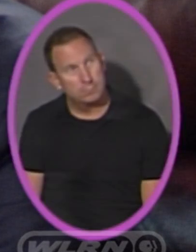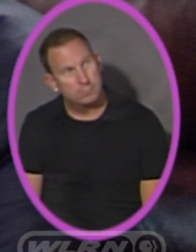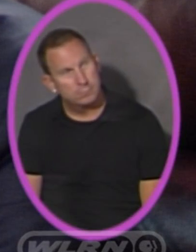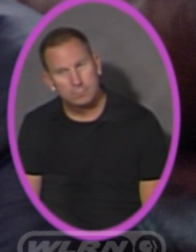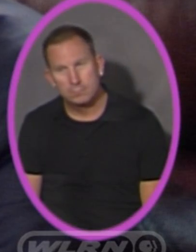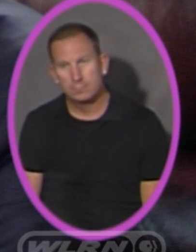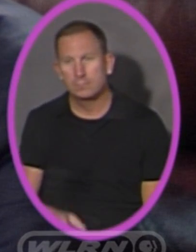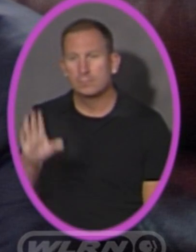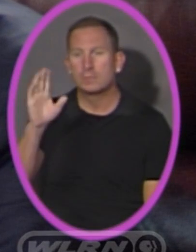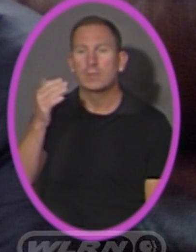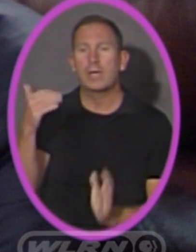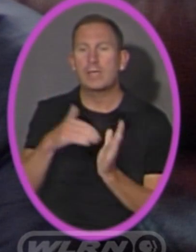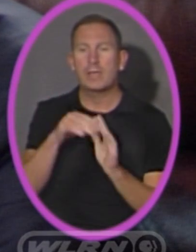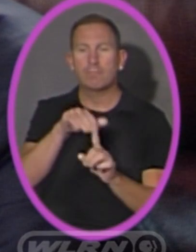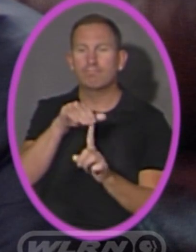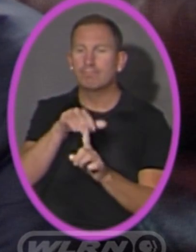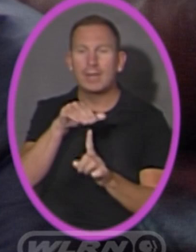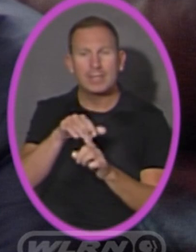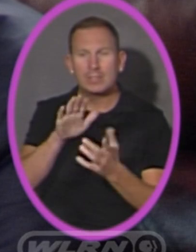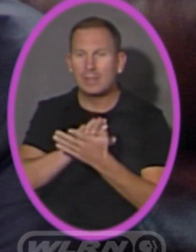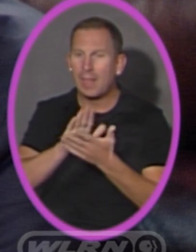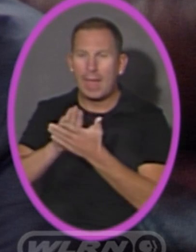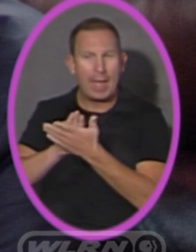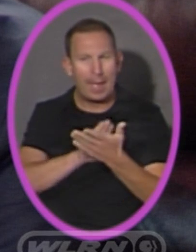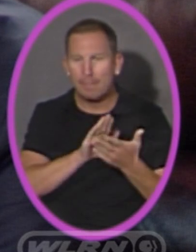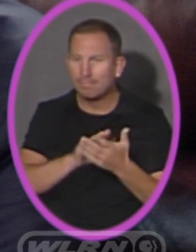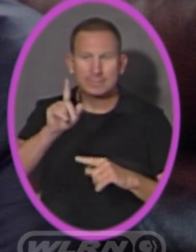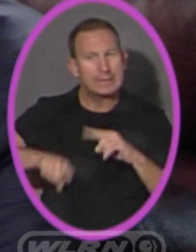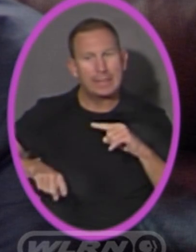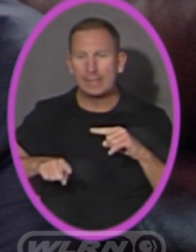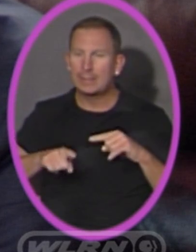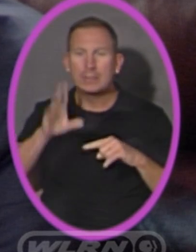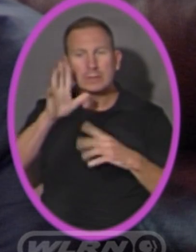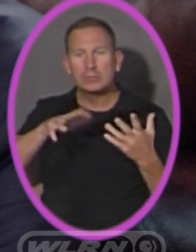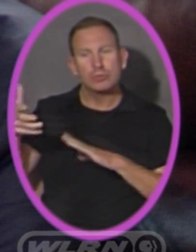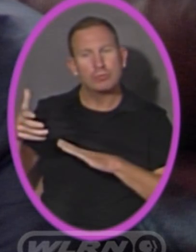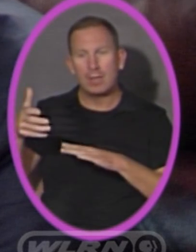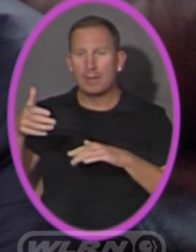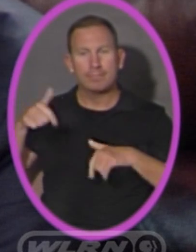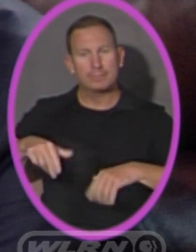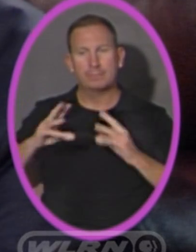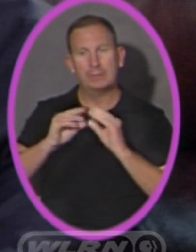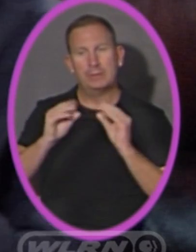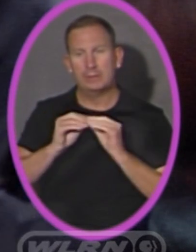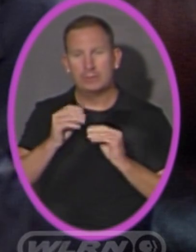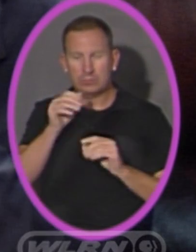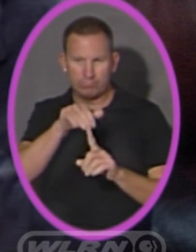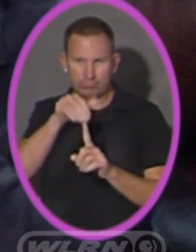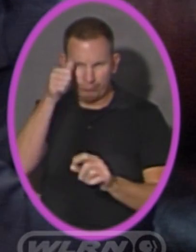meeting is prohibited, and I just want to remind the audience of that. Yes. Thank you, Mr. Harvey.